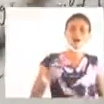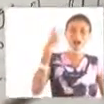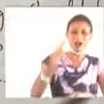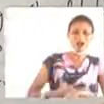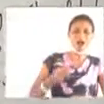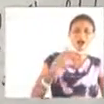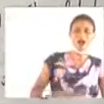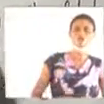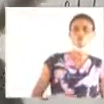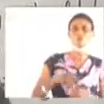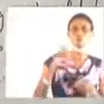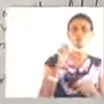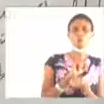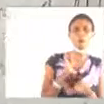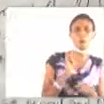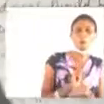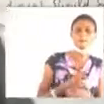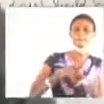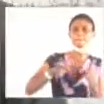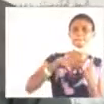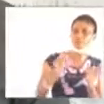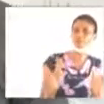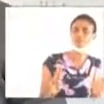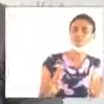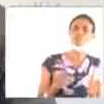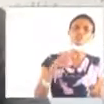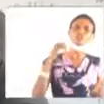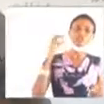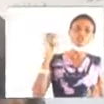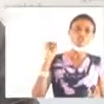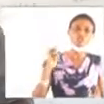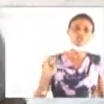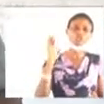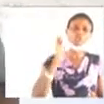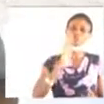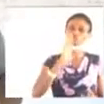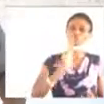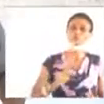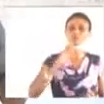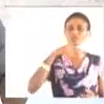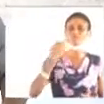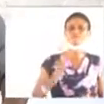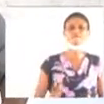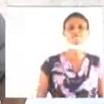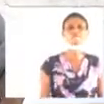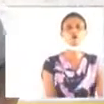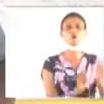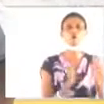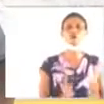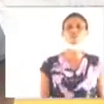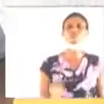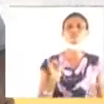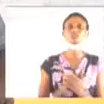moral and religious principles. And you today, most often